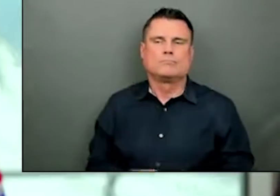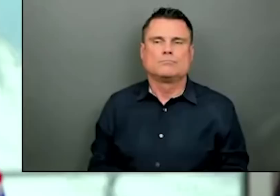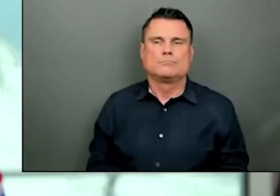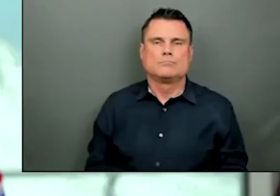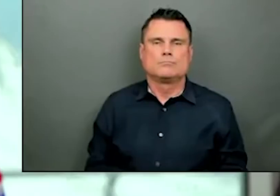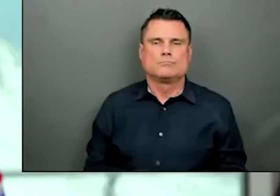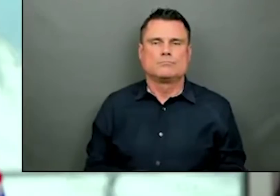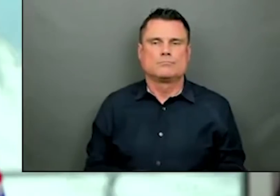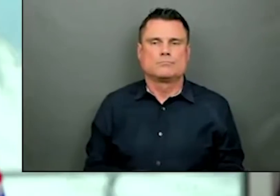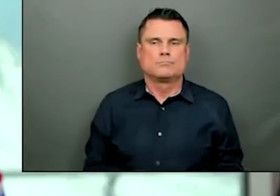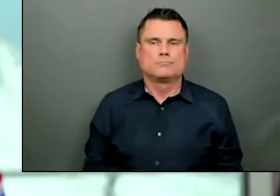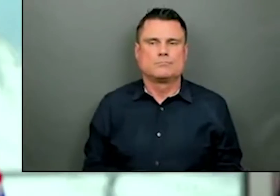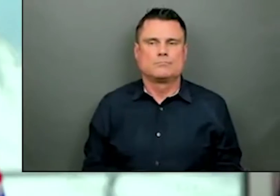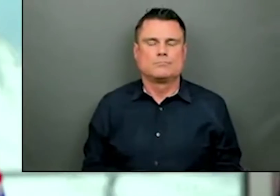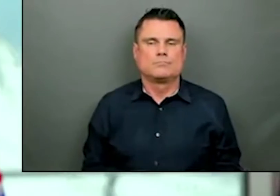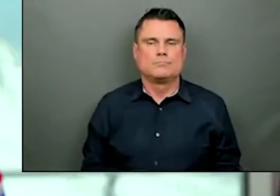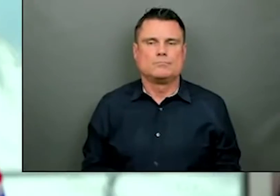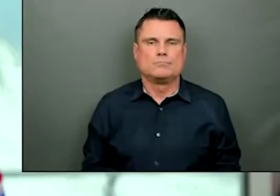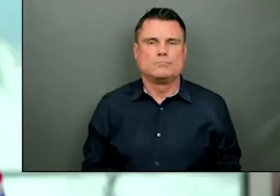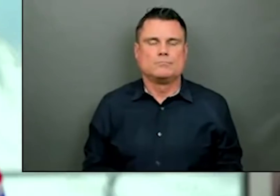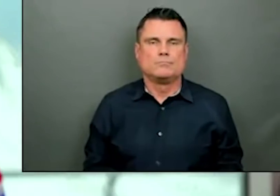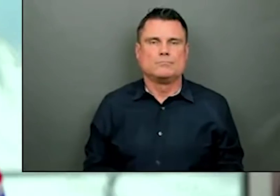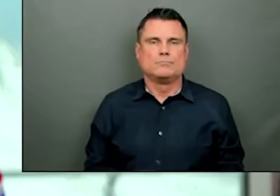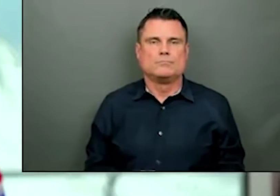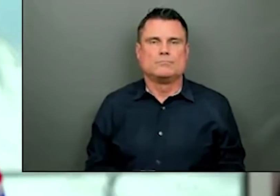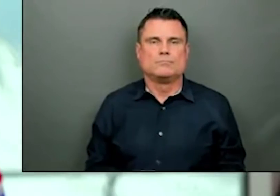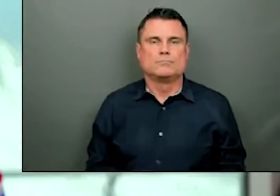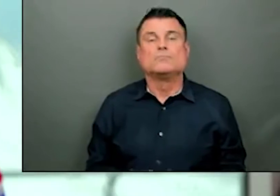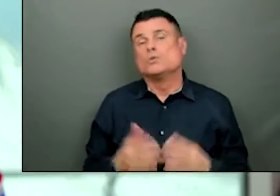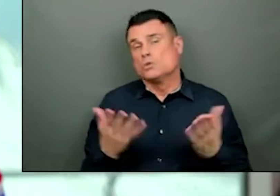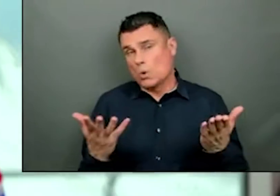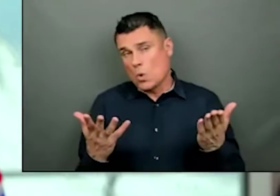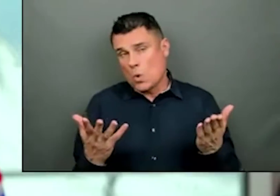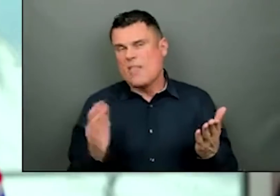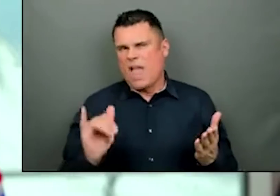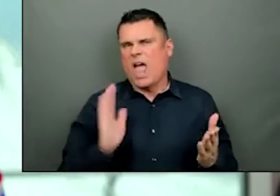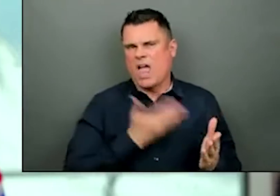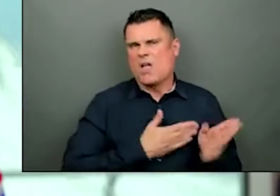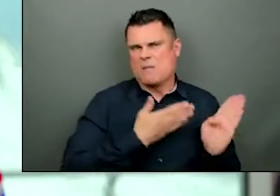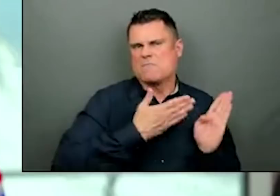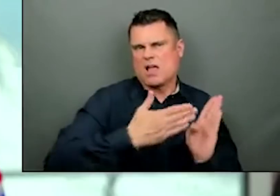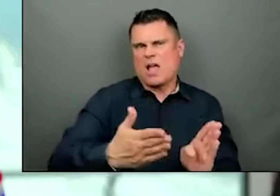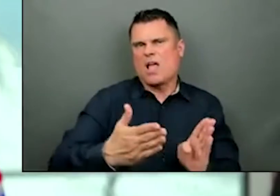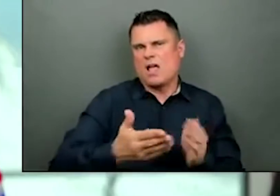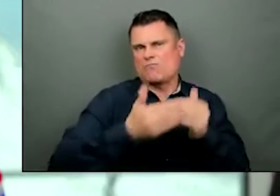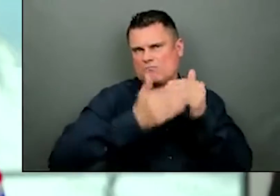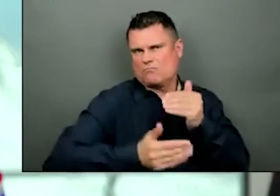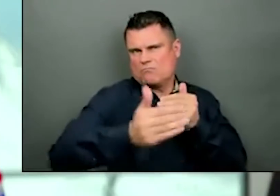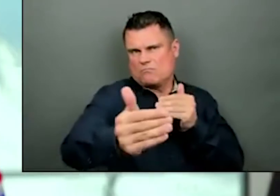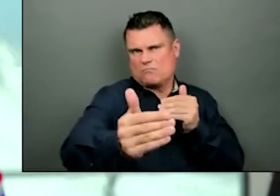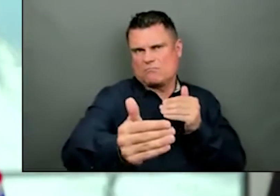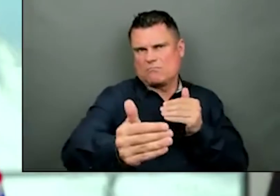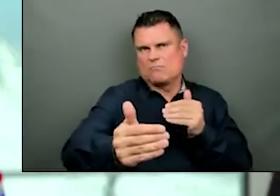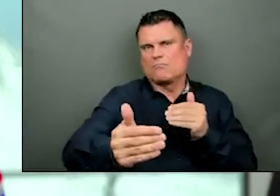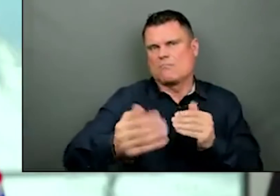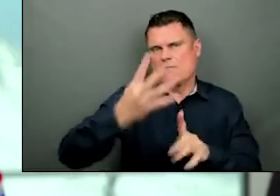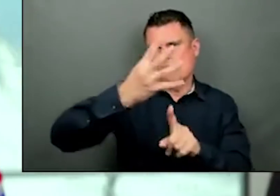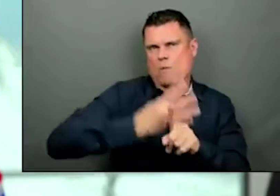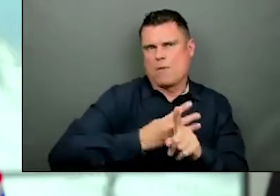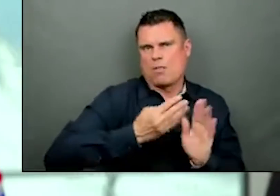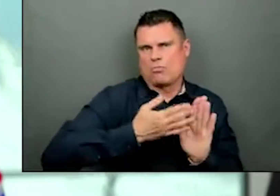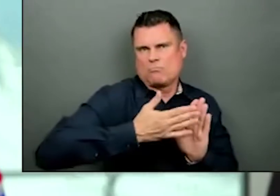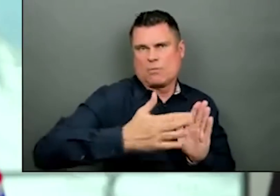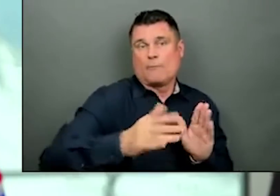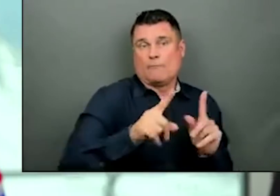the world. This approach also allows people to benefit from their own protection, as well as